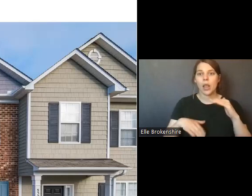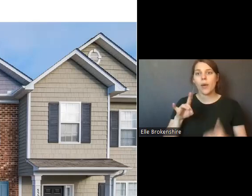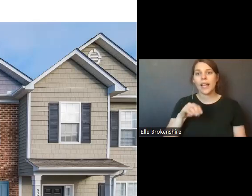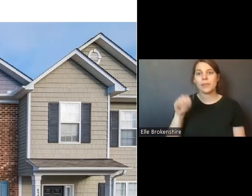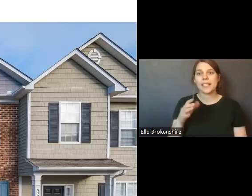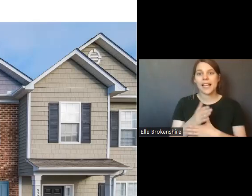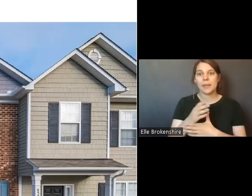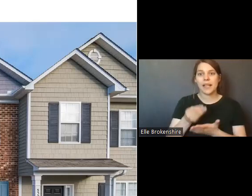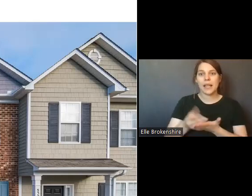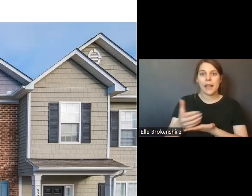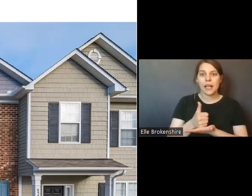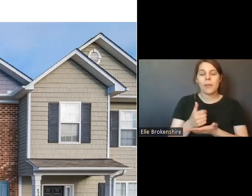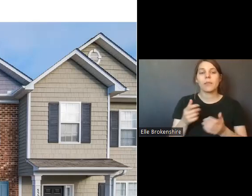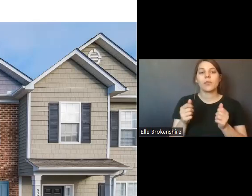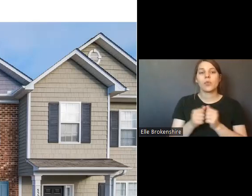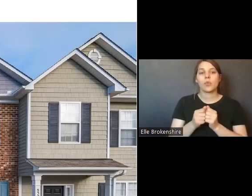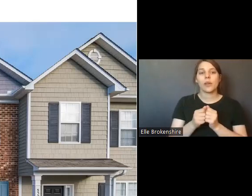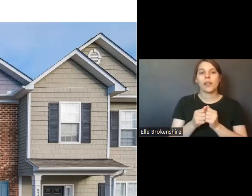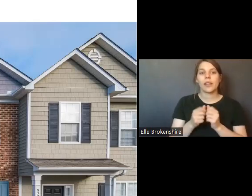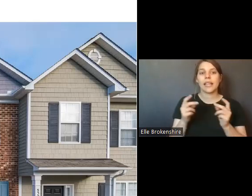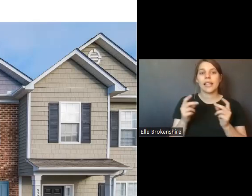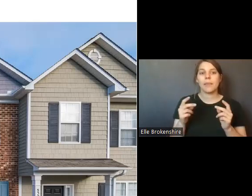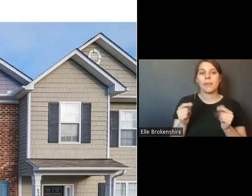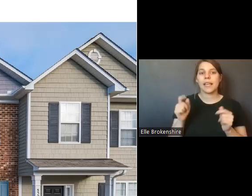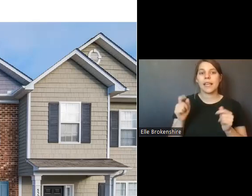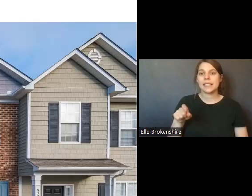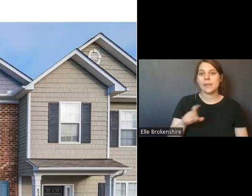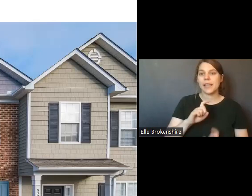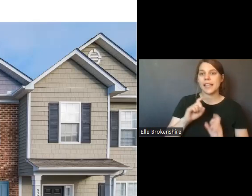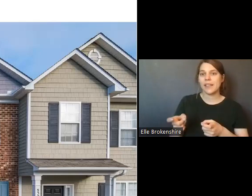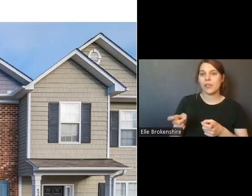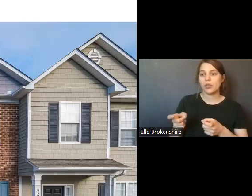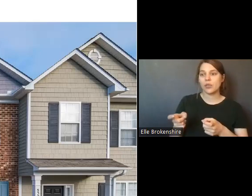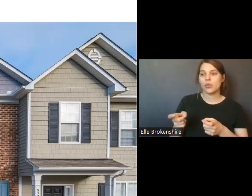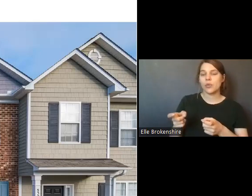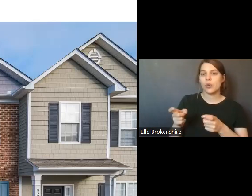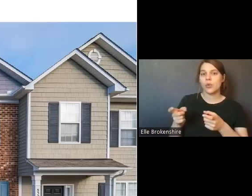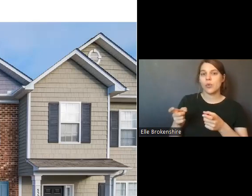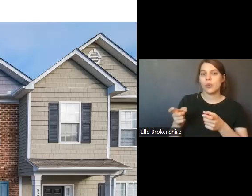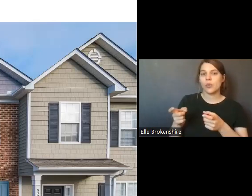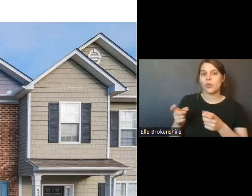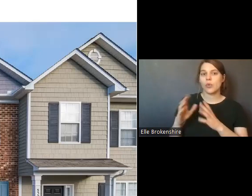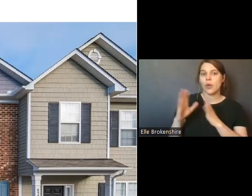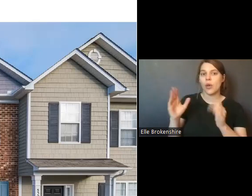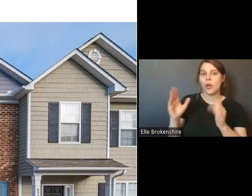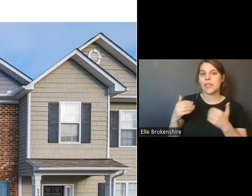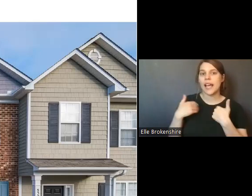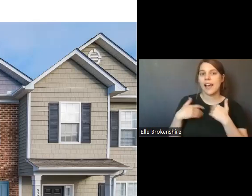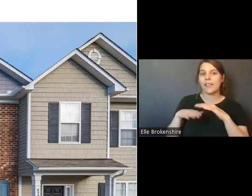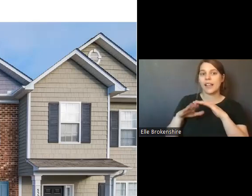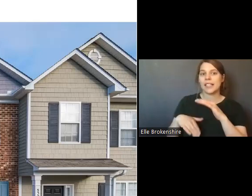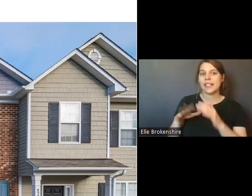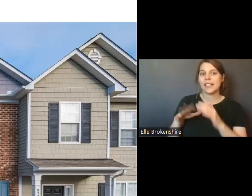being given to projects that are serving households at or below 50% of the area median income. Also, the program,